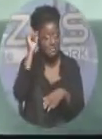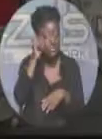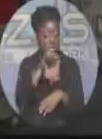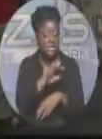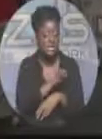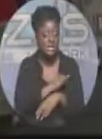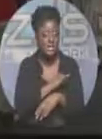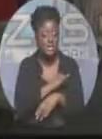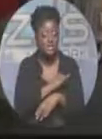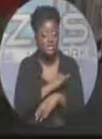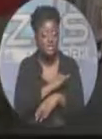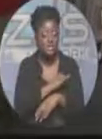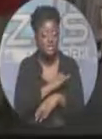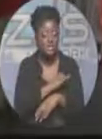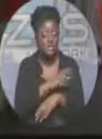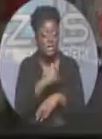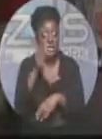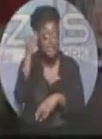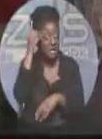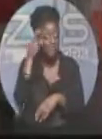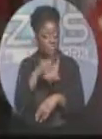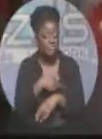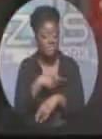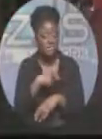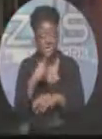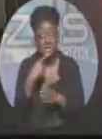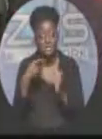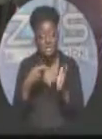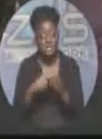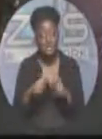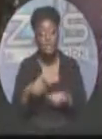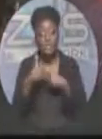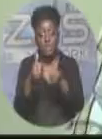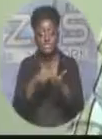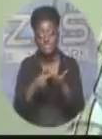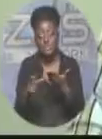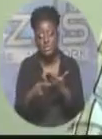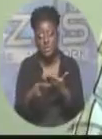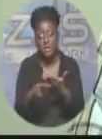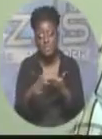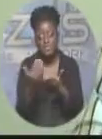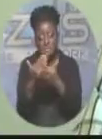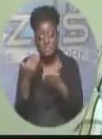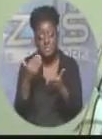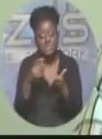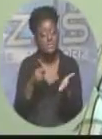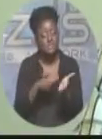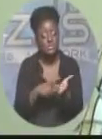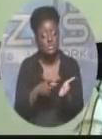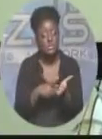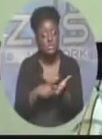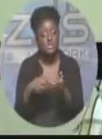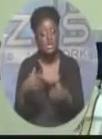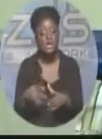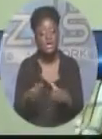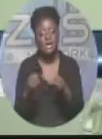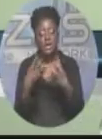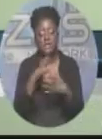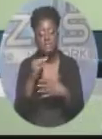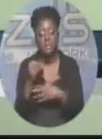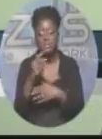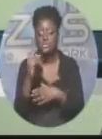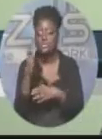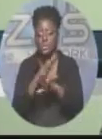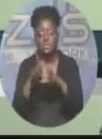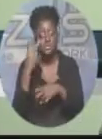Darren Roll say such an awards program was long overdue. A lot of them you never see anymore. You just see the